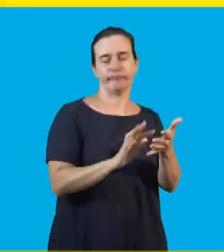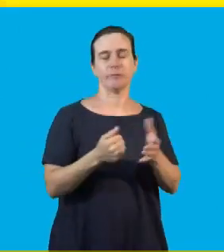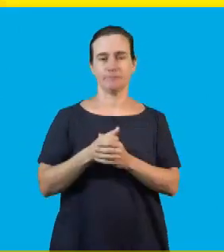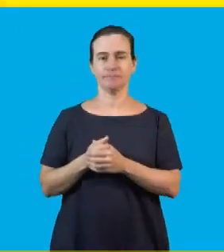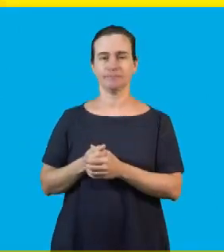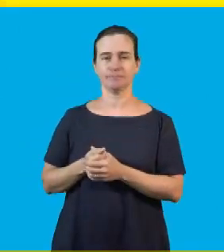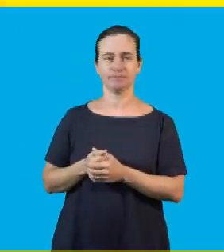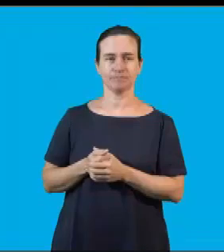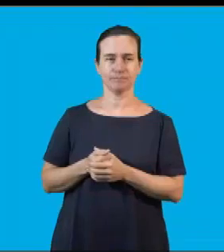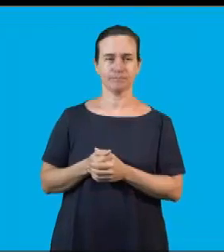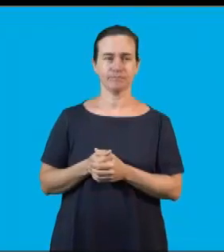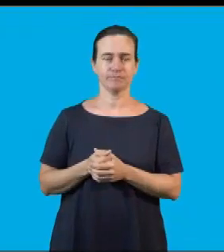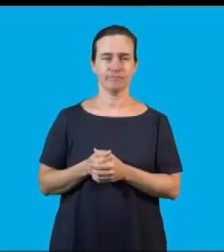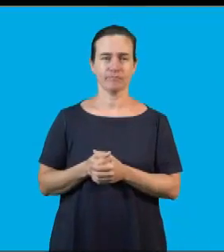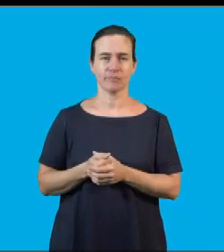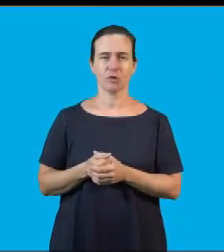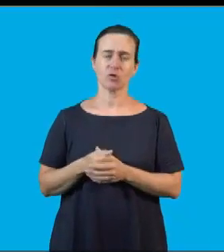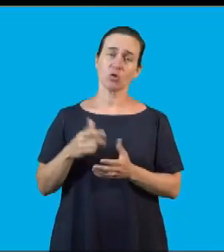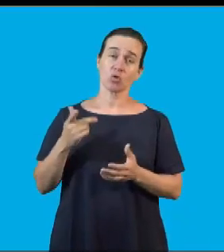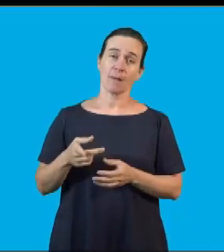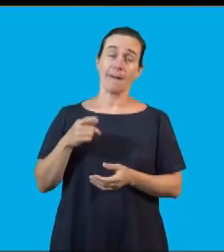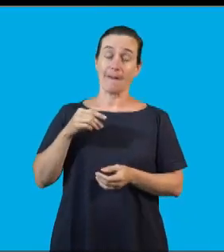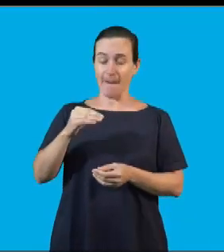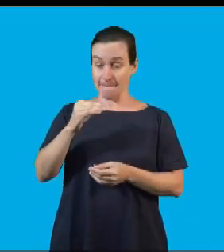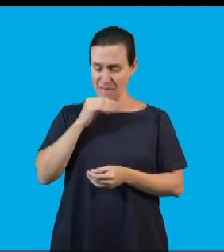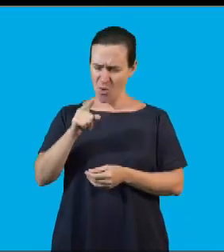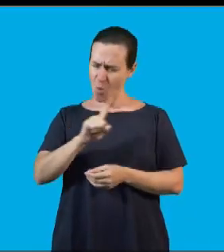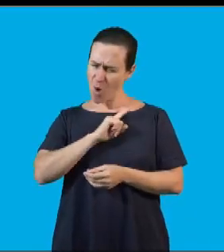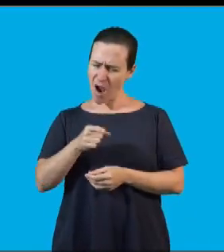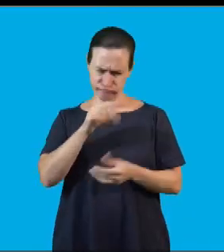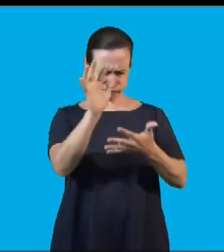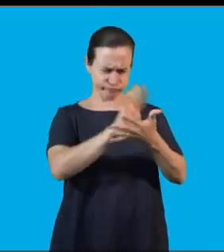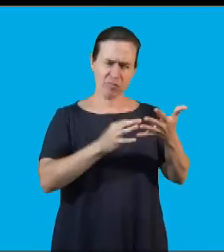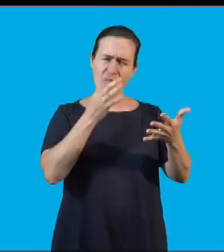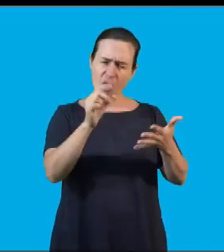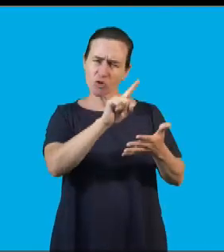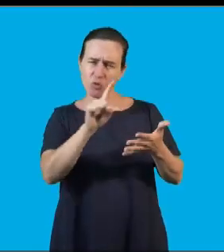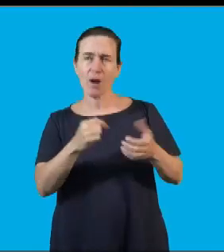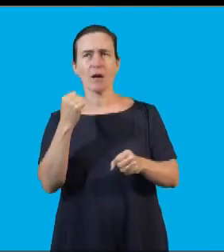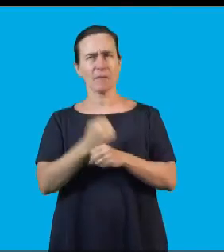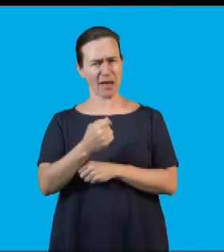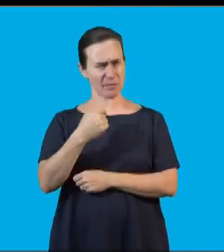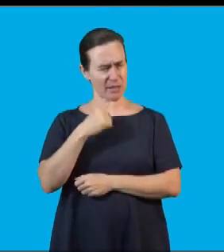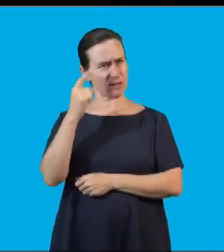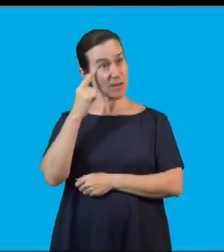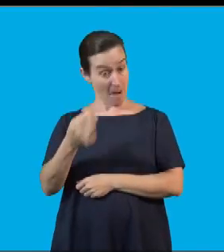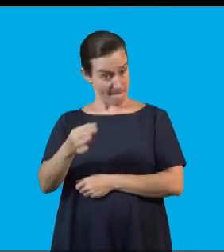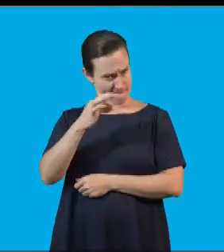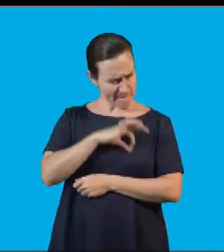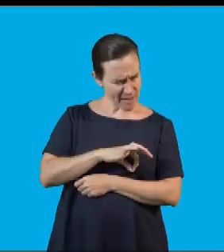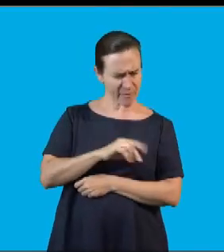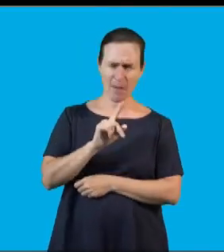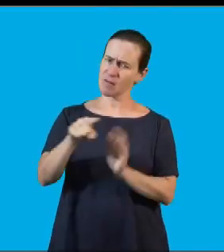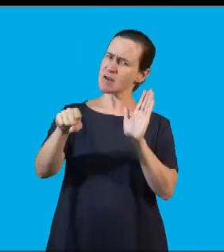add specifics. So to make the reader think about the benefits and the problems that technology